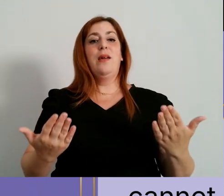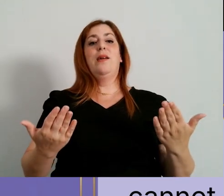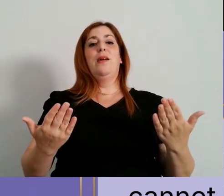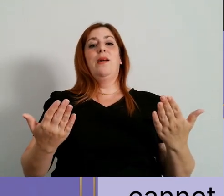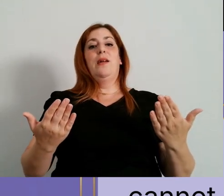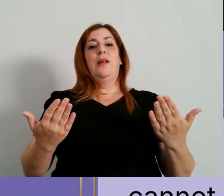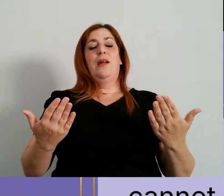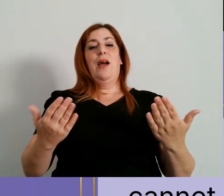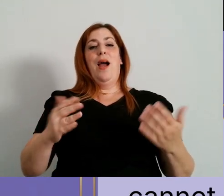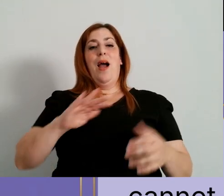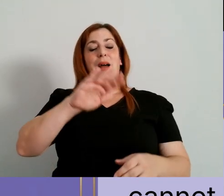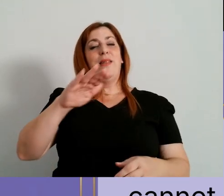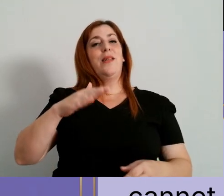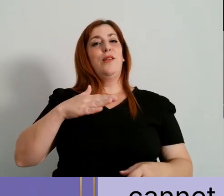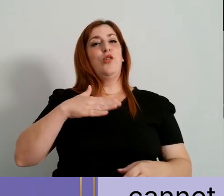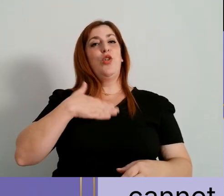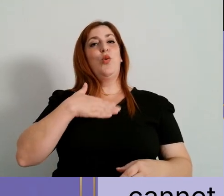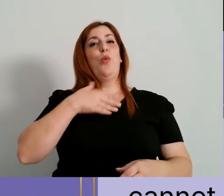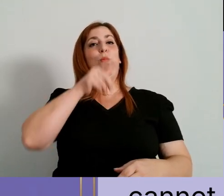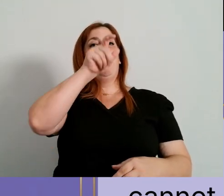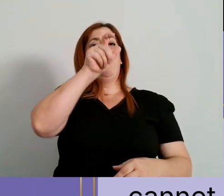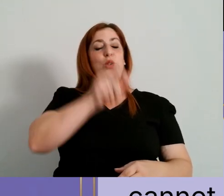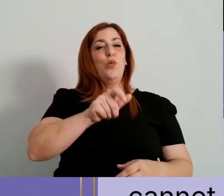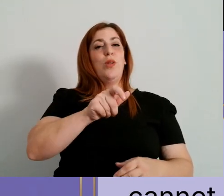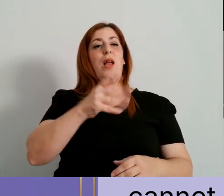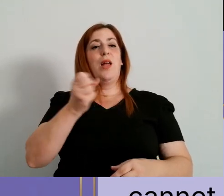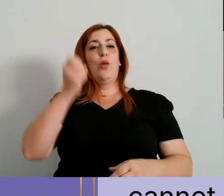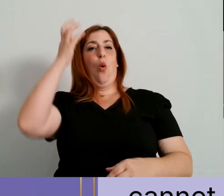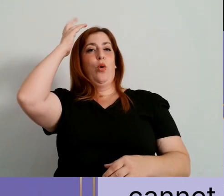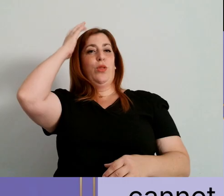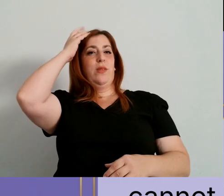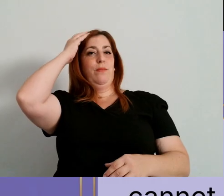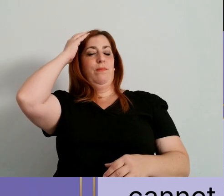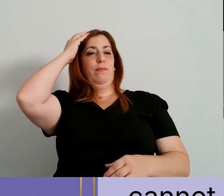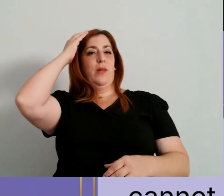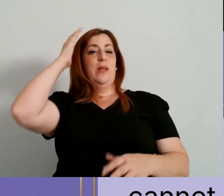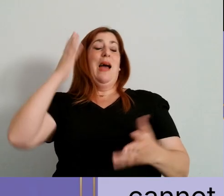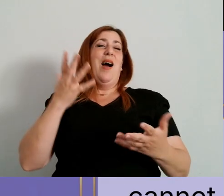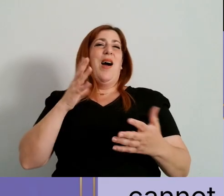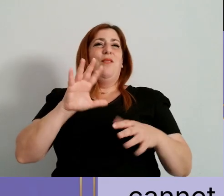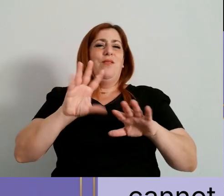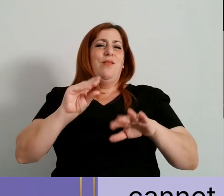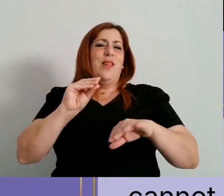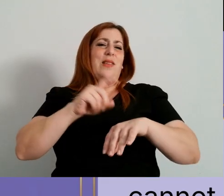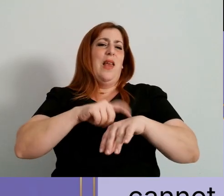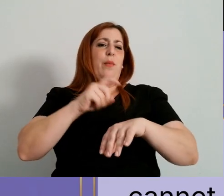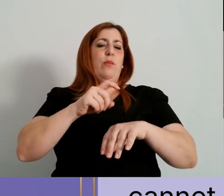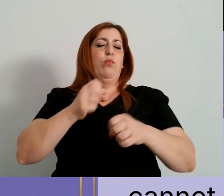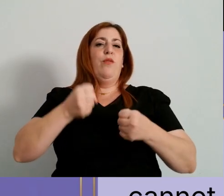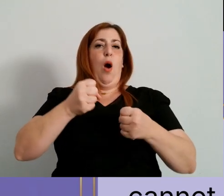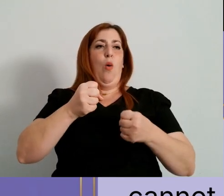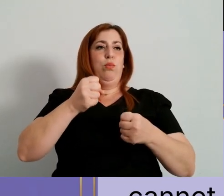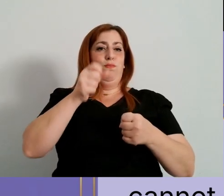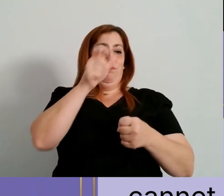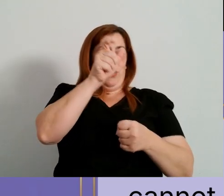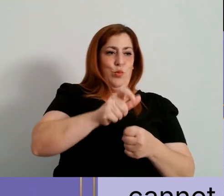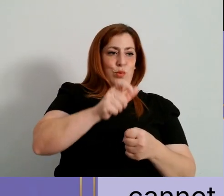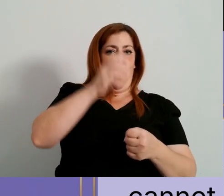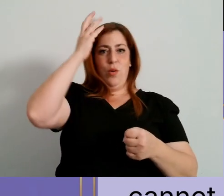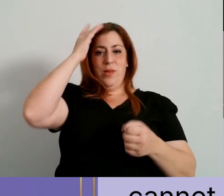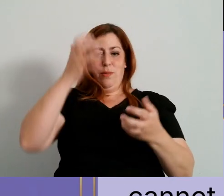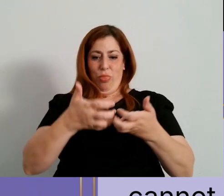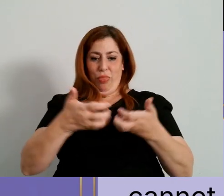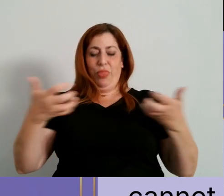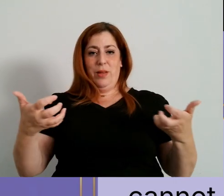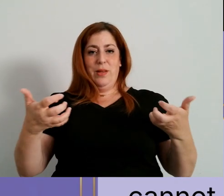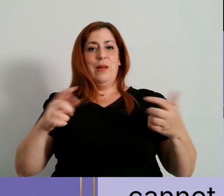autism, because historically there have been a lot of attempts to remove autism from the person, and a lot of us have